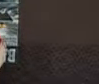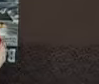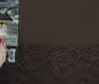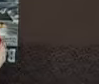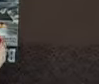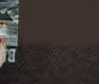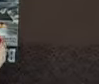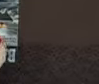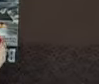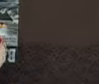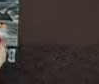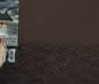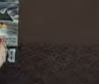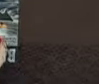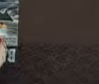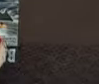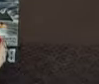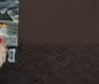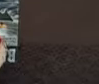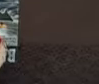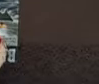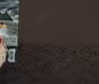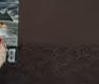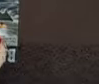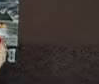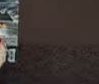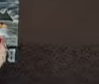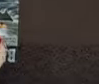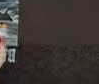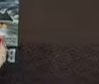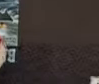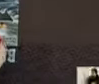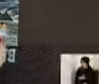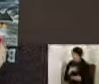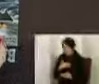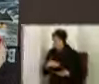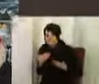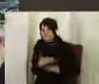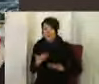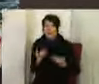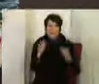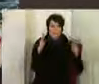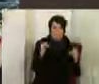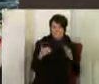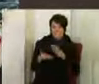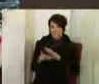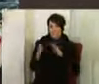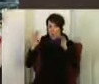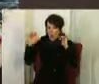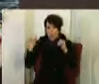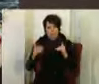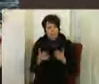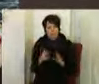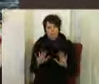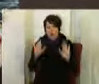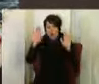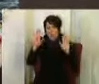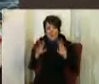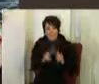we talk about joy and about peace and hope and love, and they are great values and they are great things to lift up in this season of